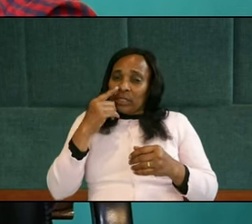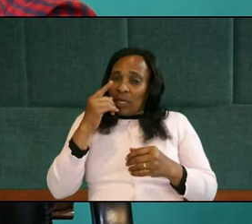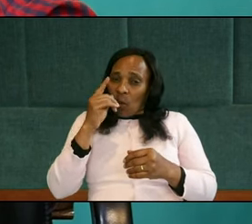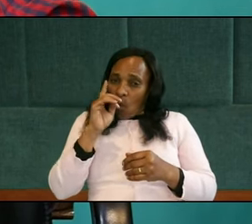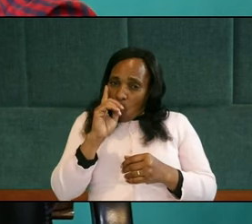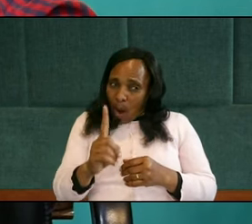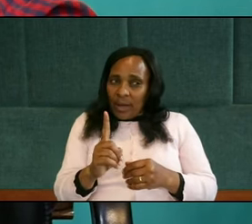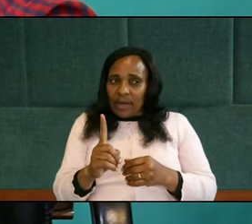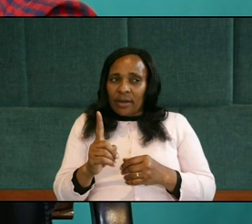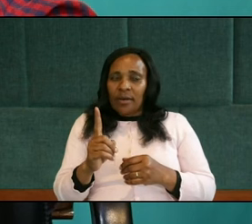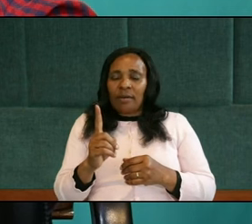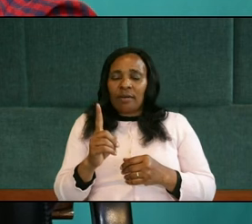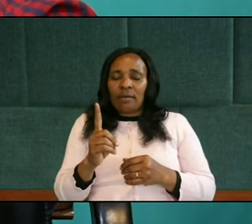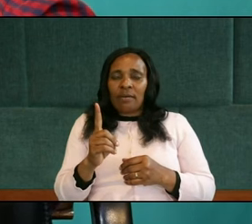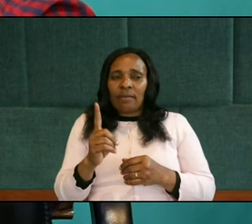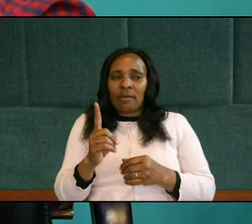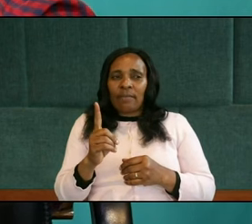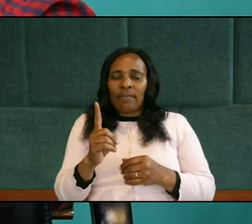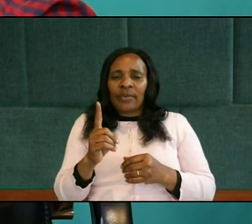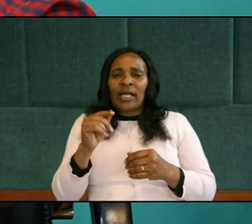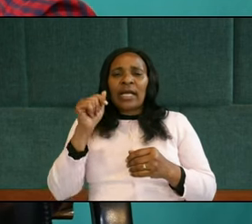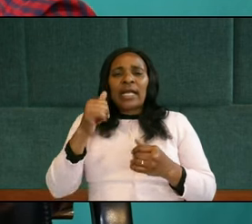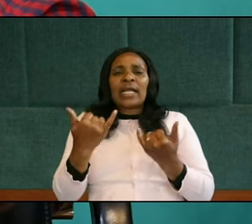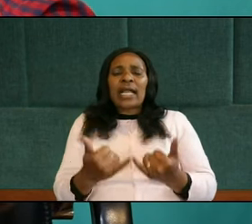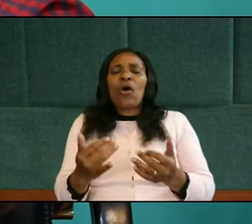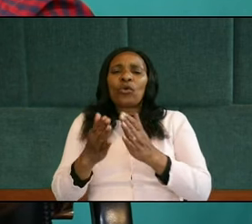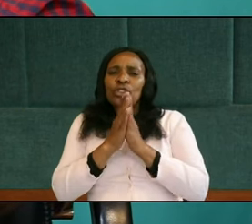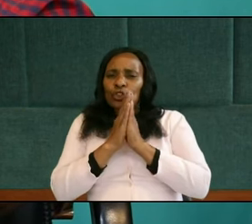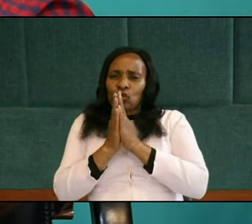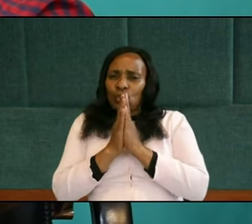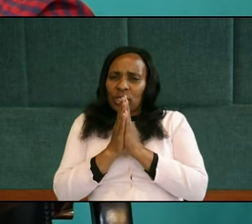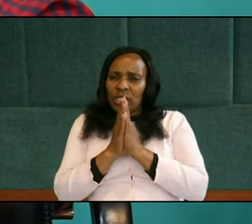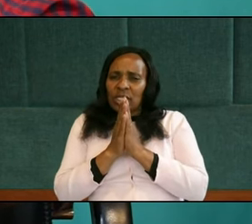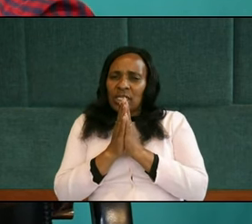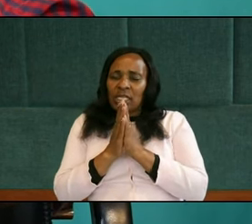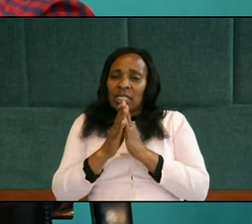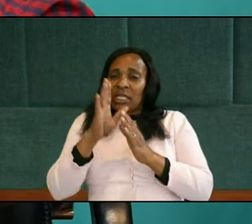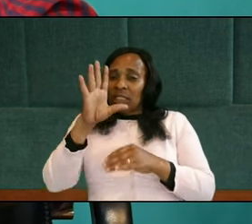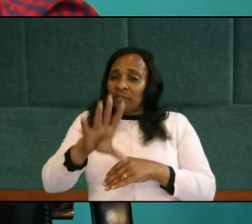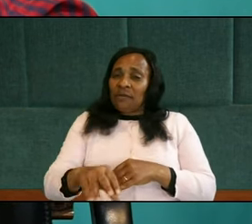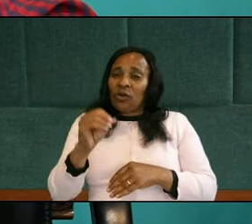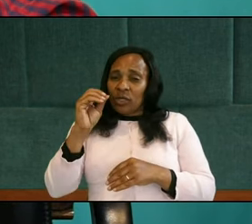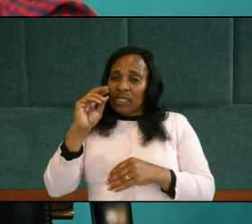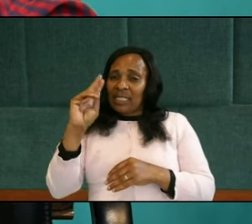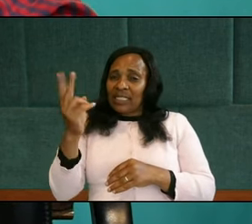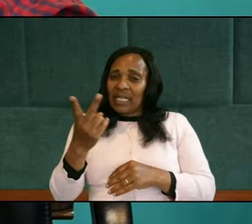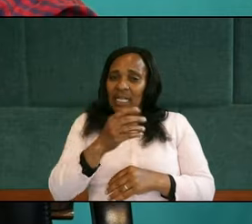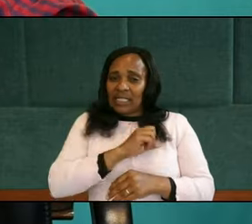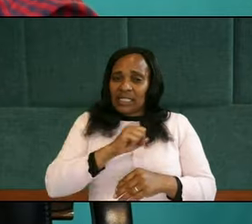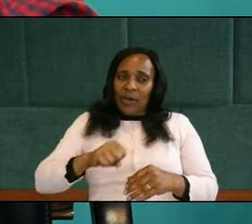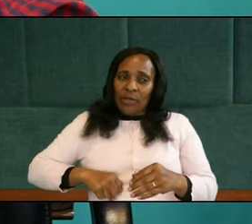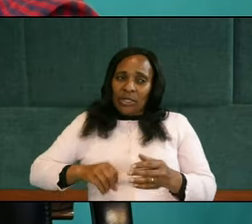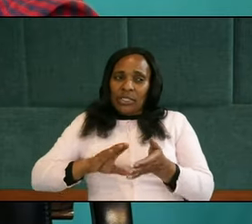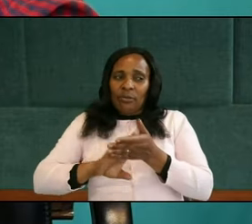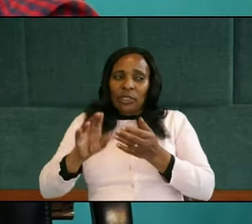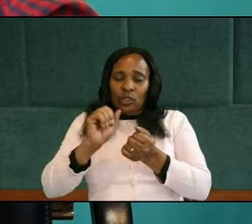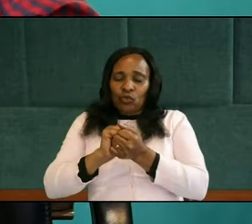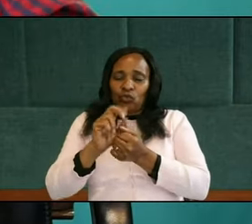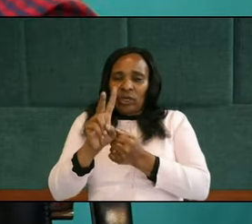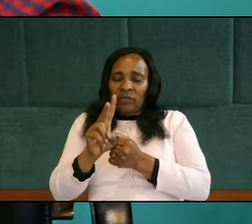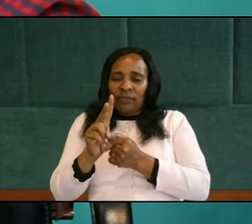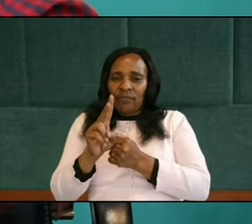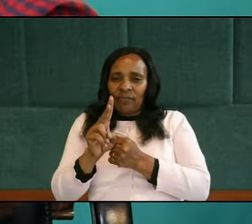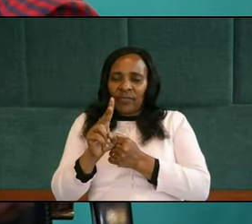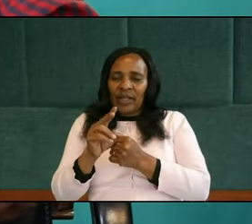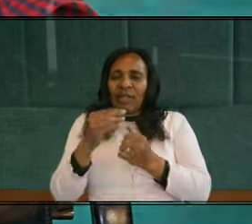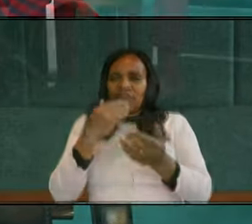And this story found in 2 Samuel 12, verse 1 to 13. Thank you so